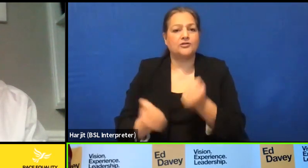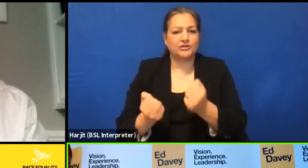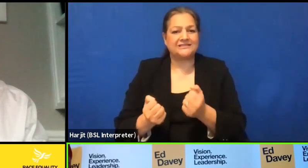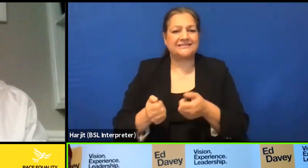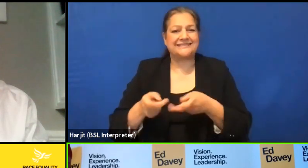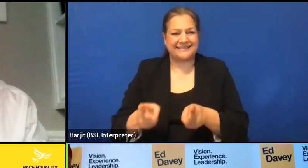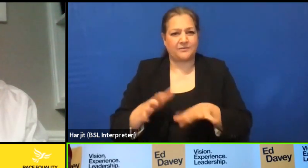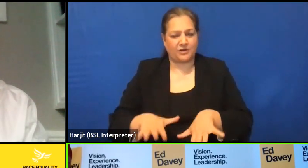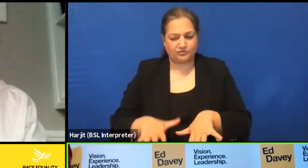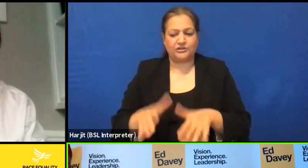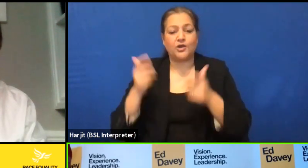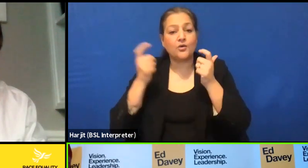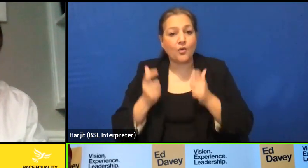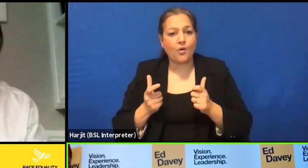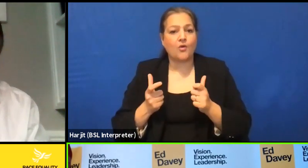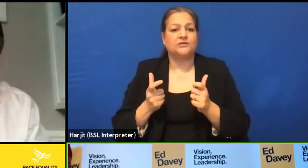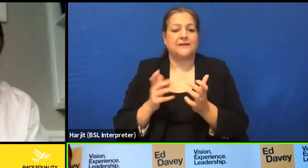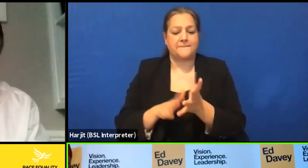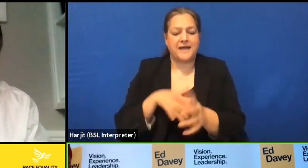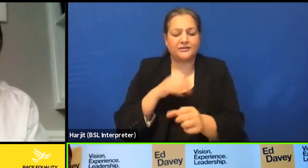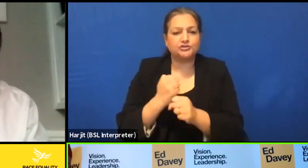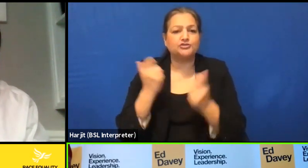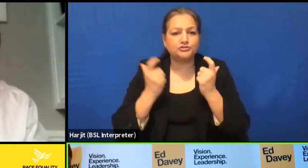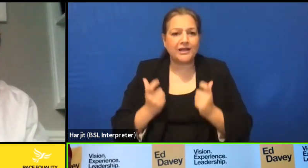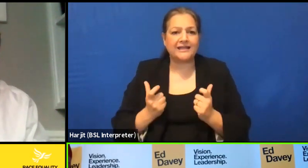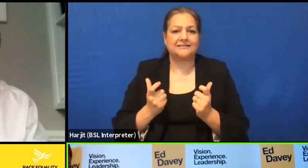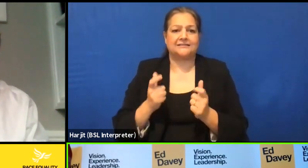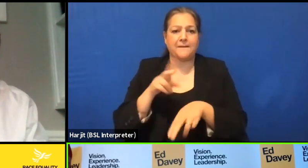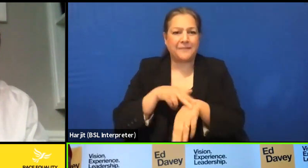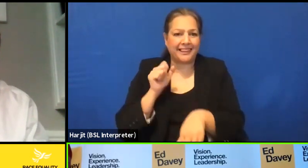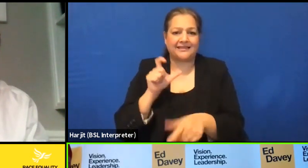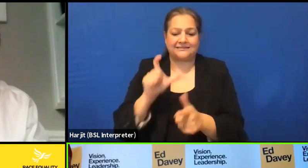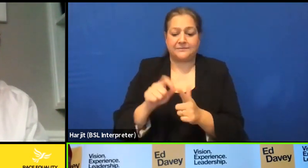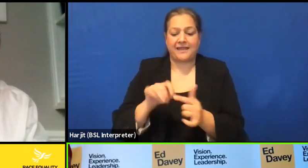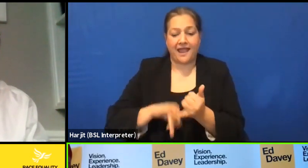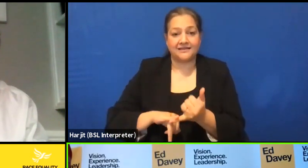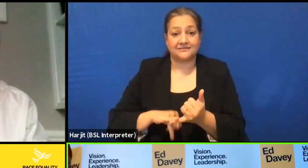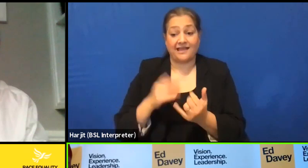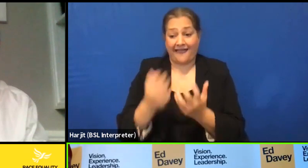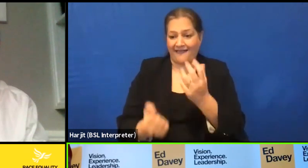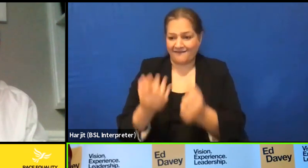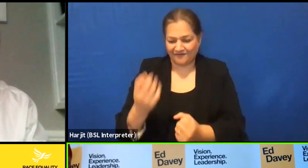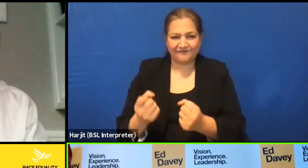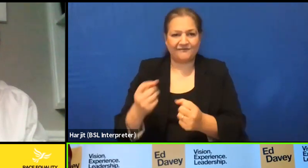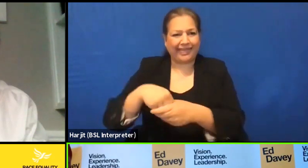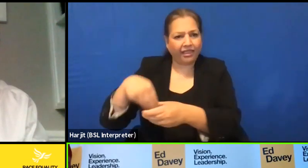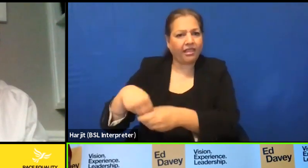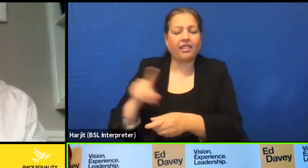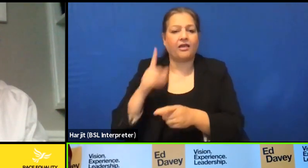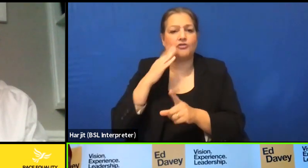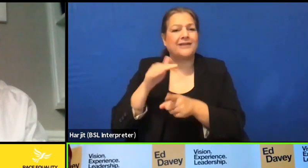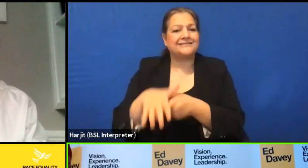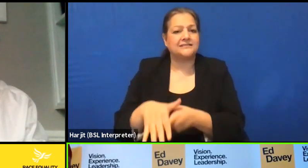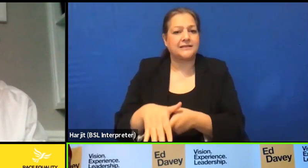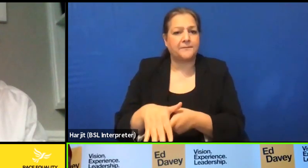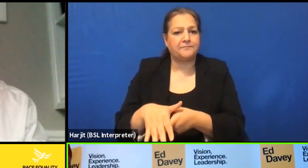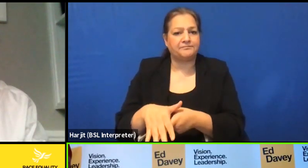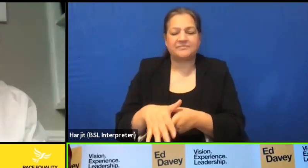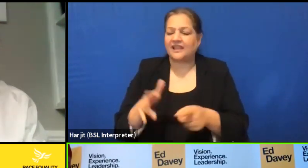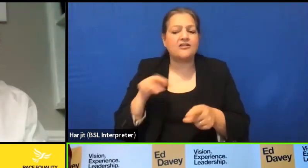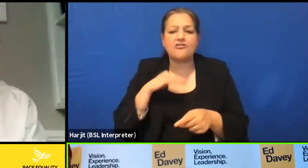courts, magistrates, police, CPS. You find racism and you find a lack of